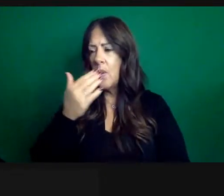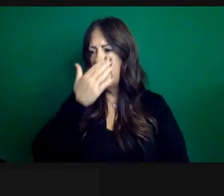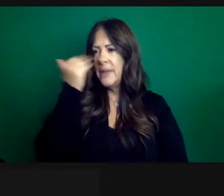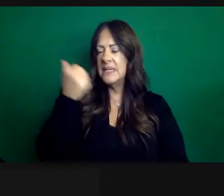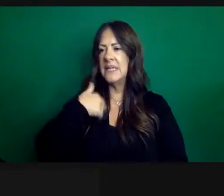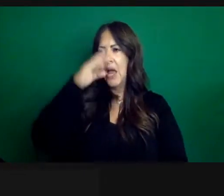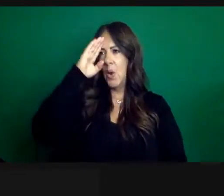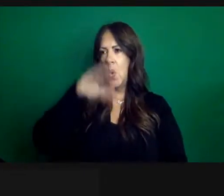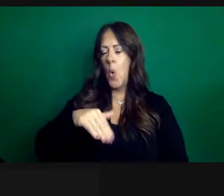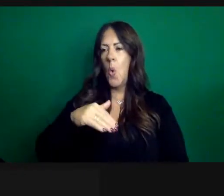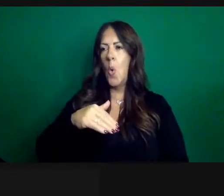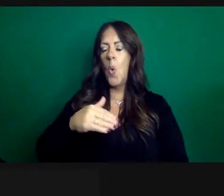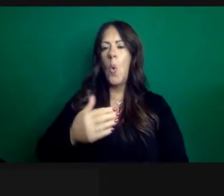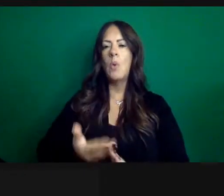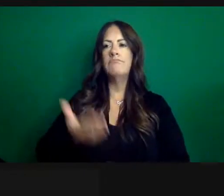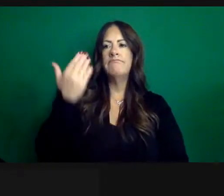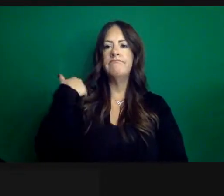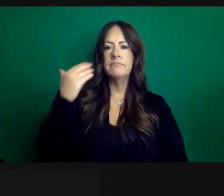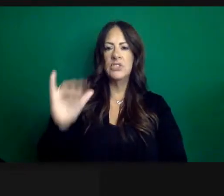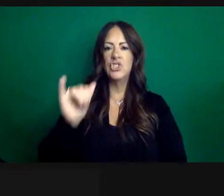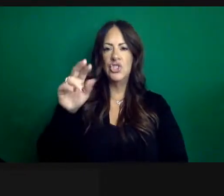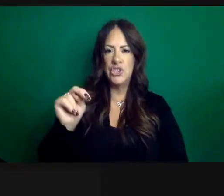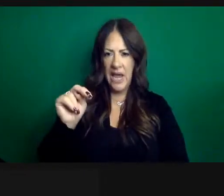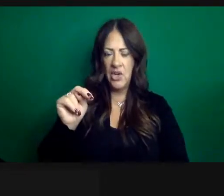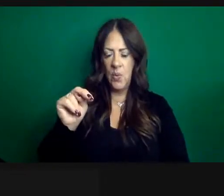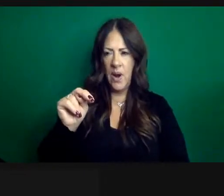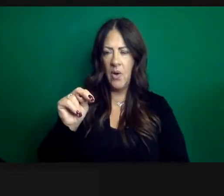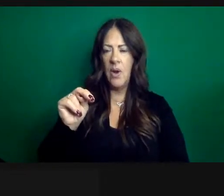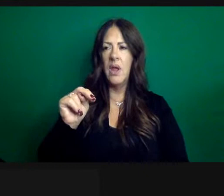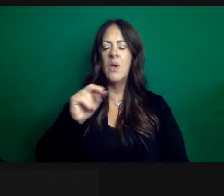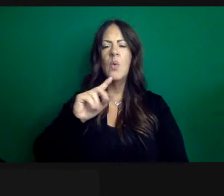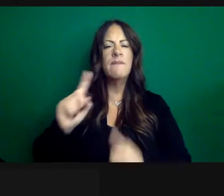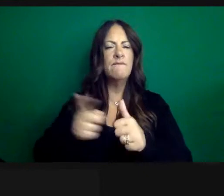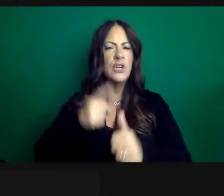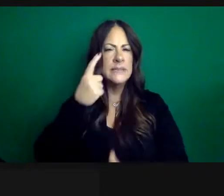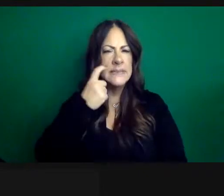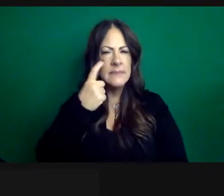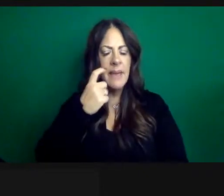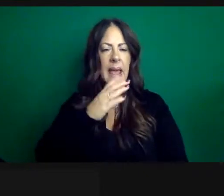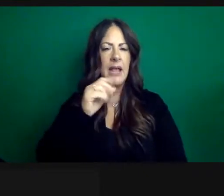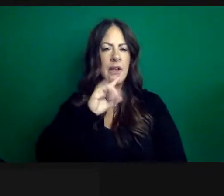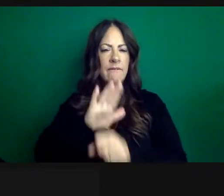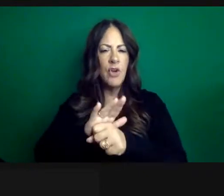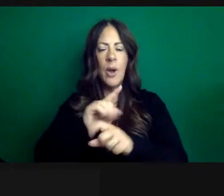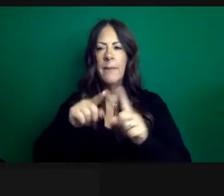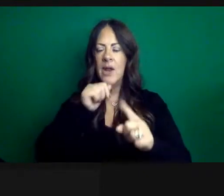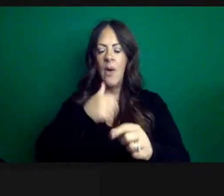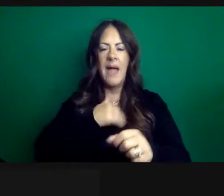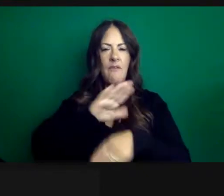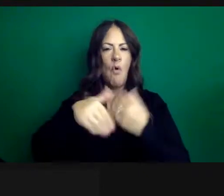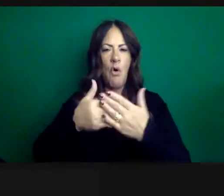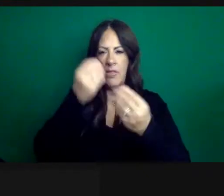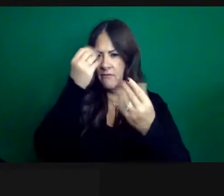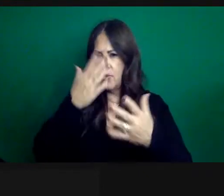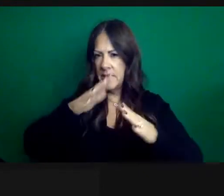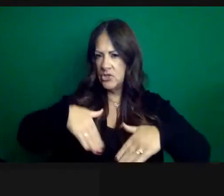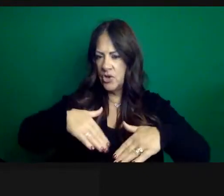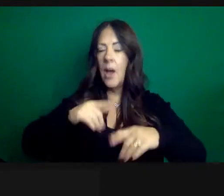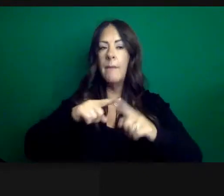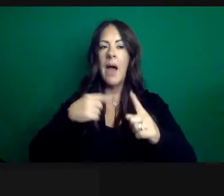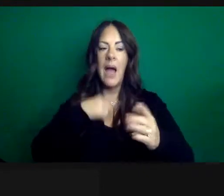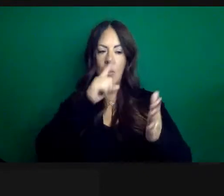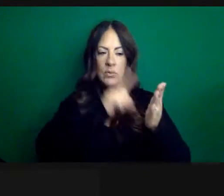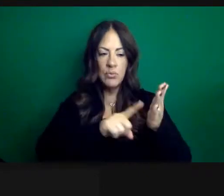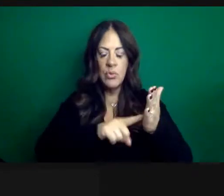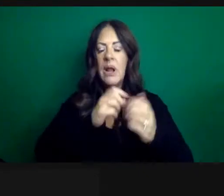of January where COVID was suspected, confirmed in some, but I don't have complete information. We can get back to you. In